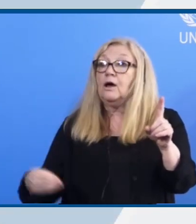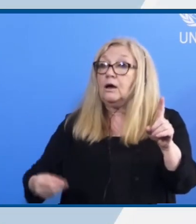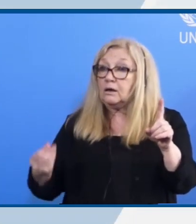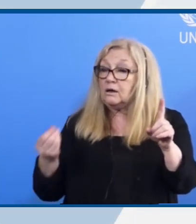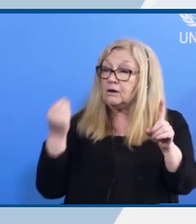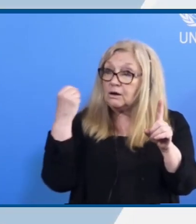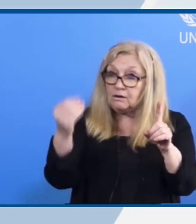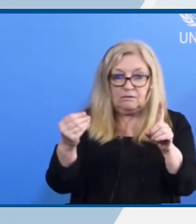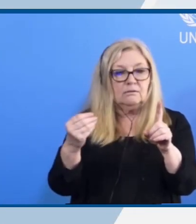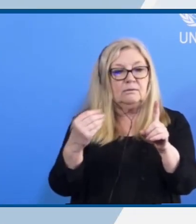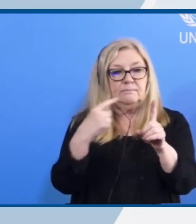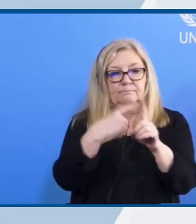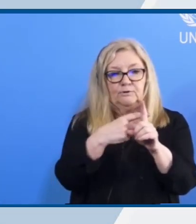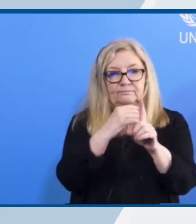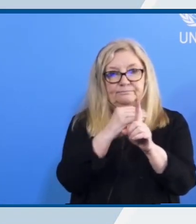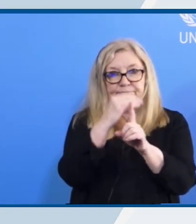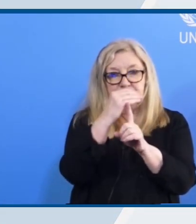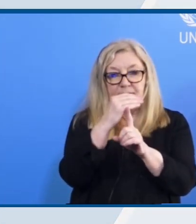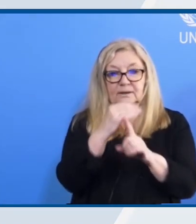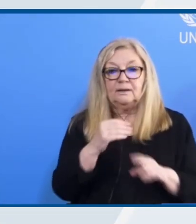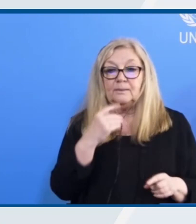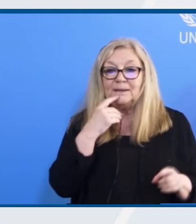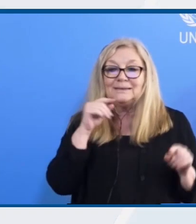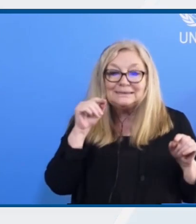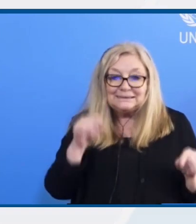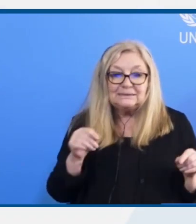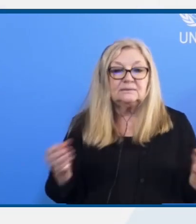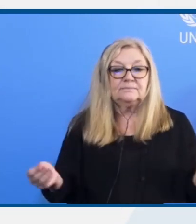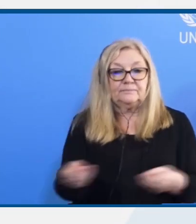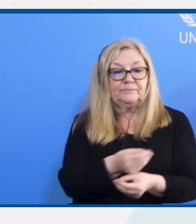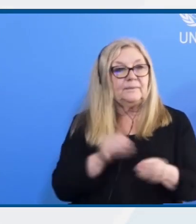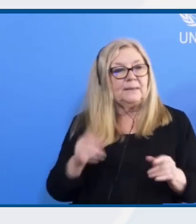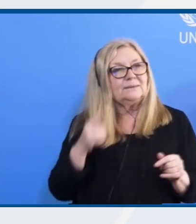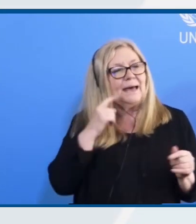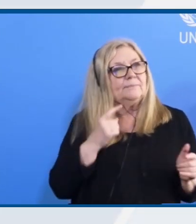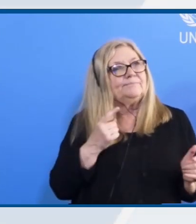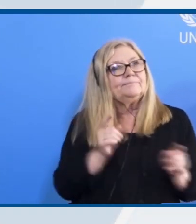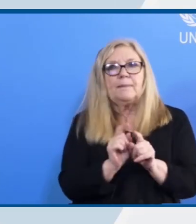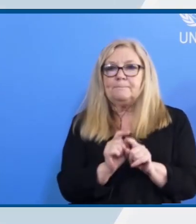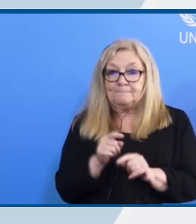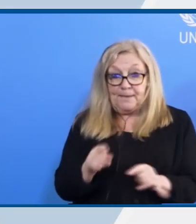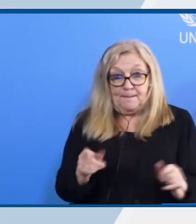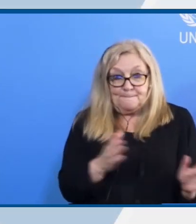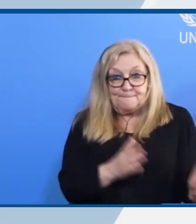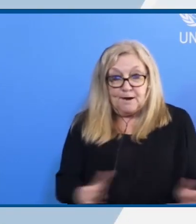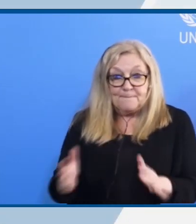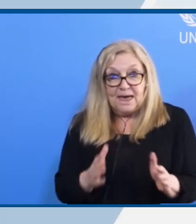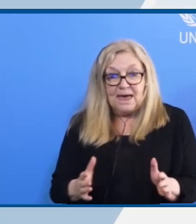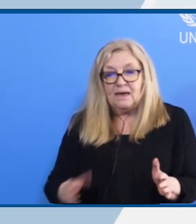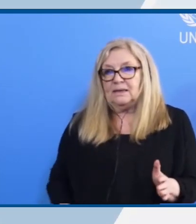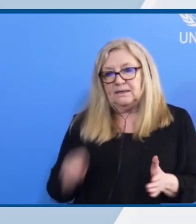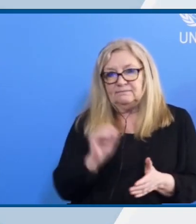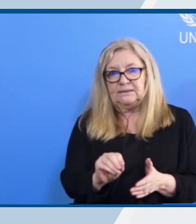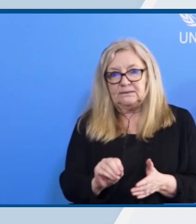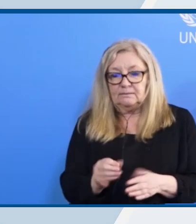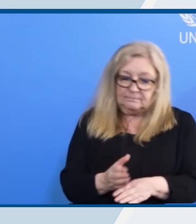vulnerability. So it's just a matter of taking it into account, irrespective of whether, if you will, the cost benefit leads to it or not. I think the other point that you made,